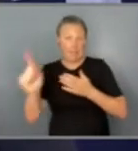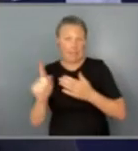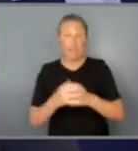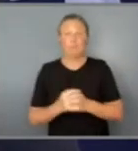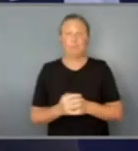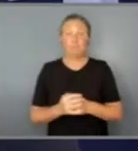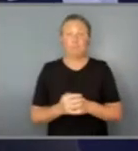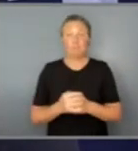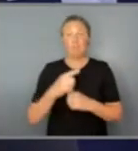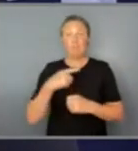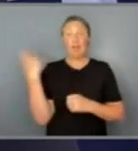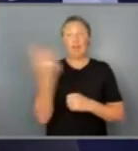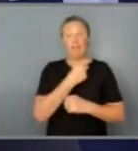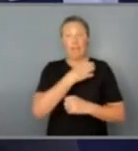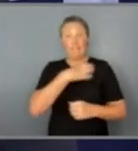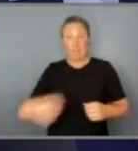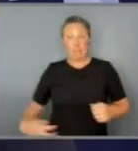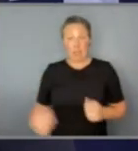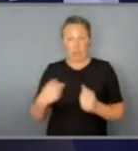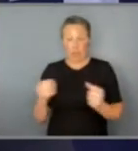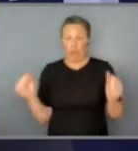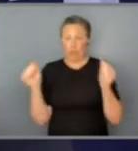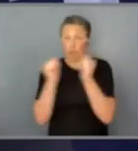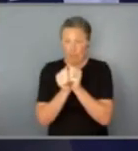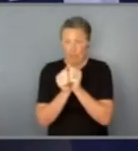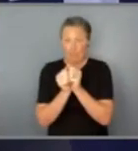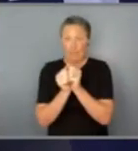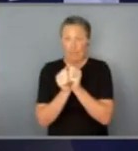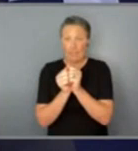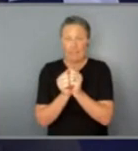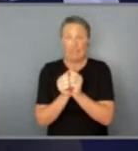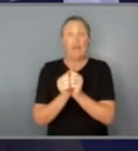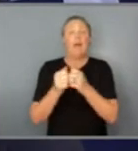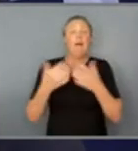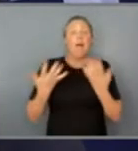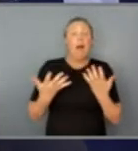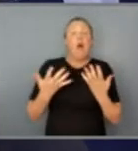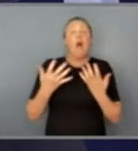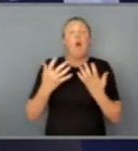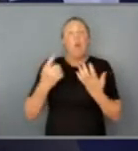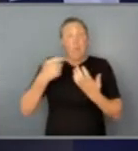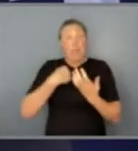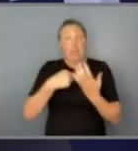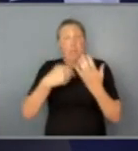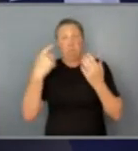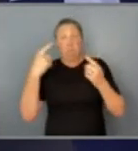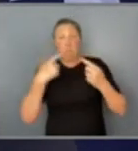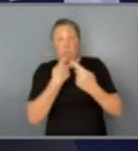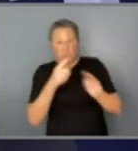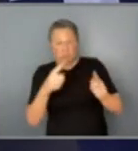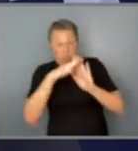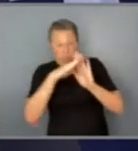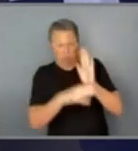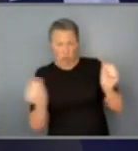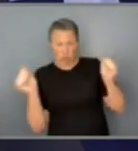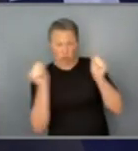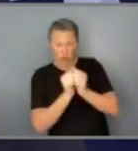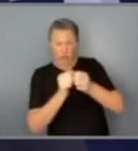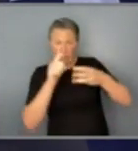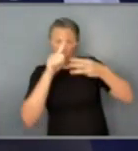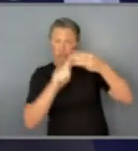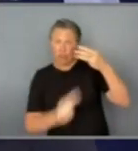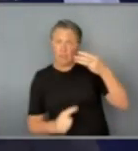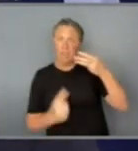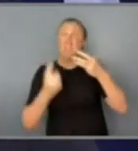those areas. Each of the states and territories will be making their responses to those, but what is very clear, and the Chief Medical